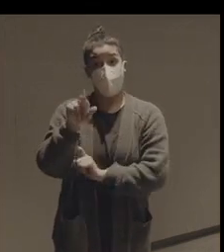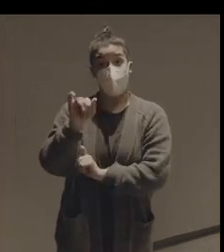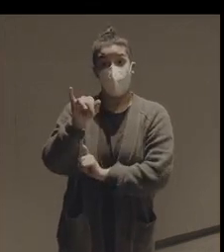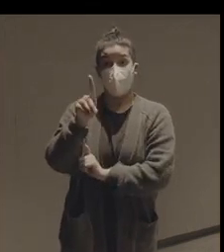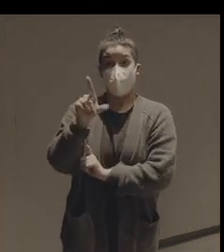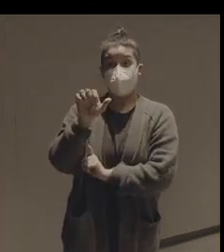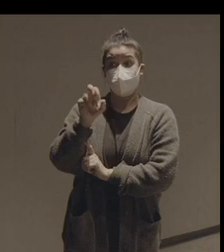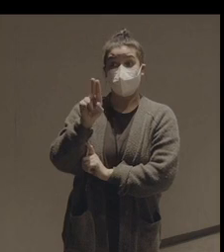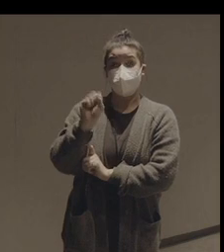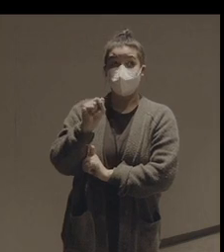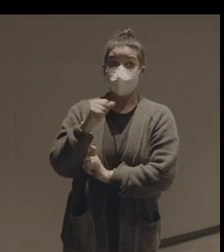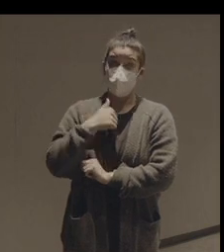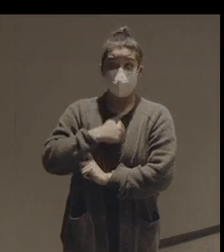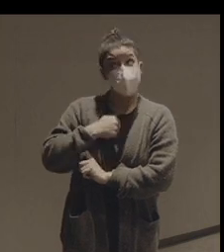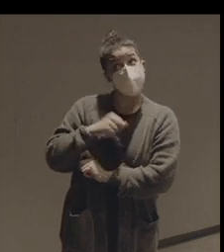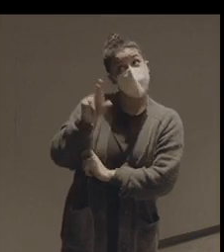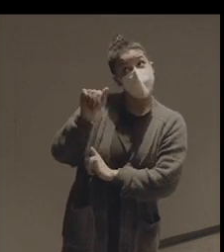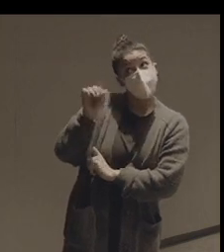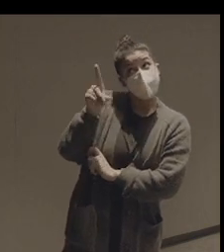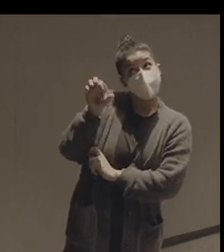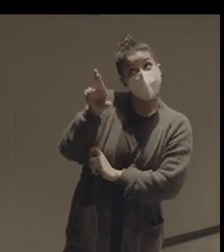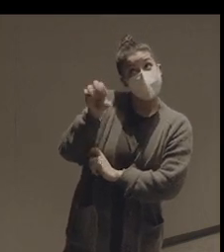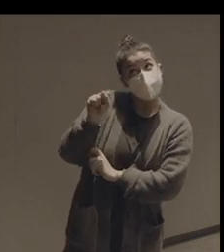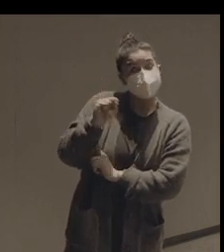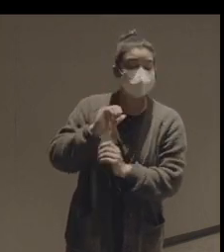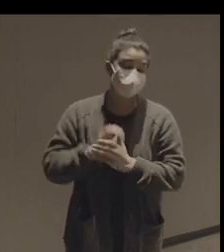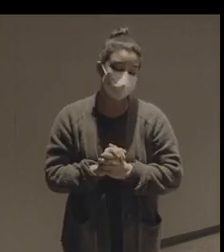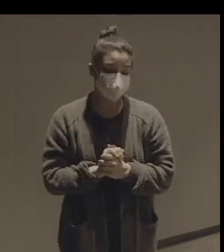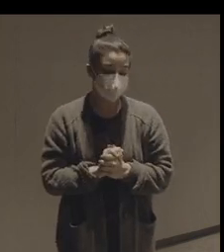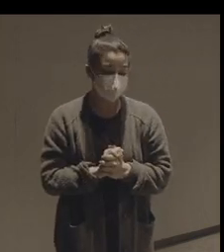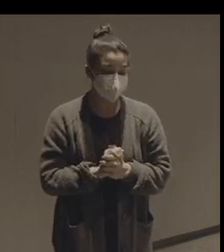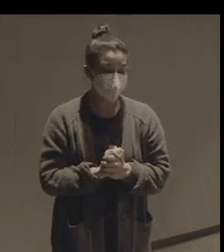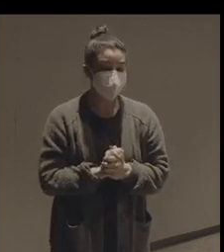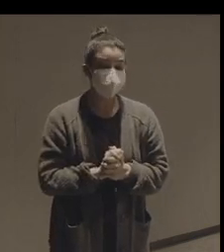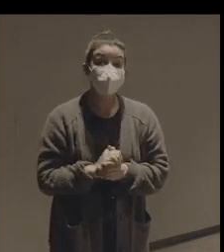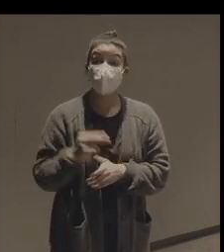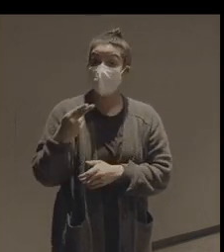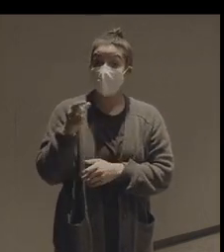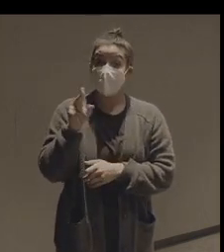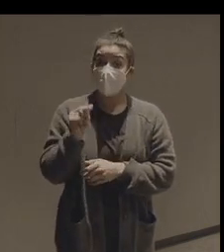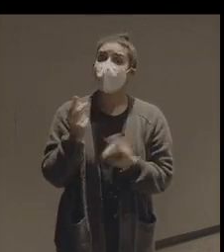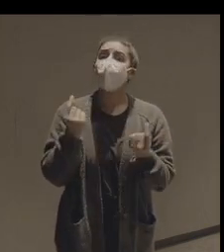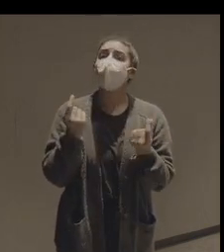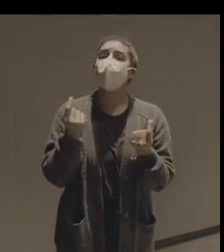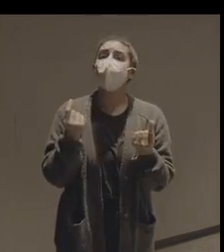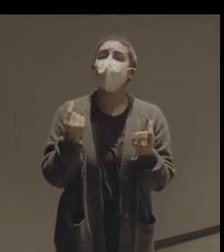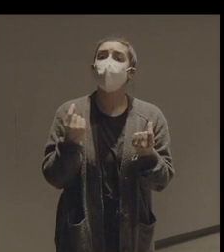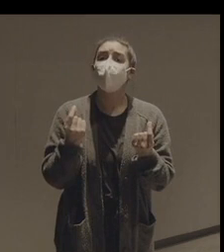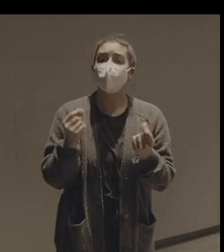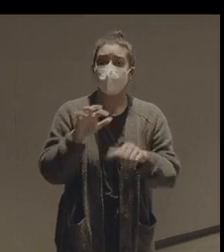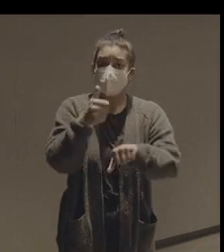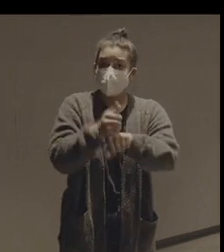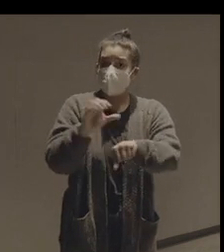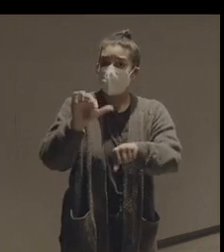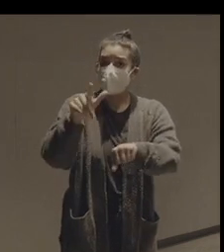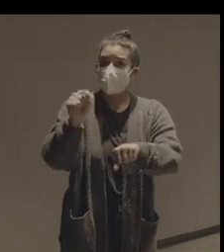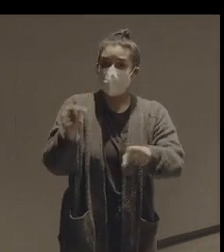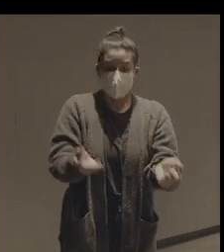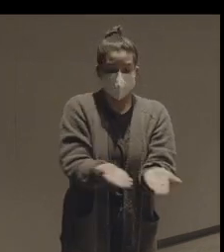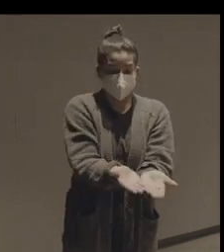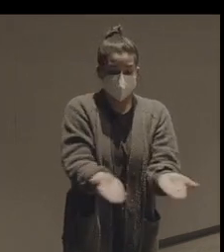These lenses are now created by casting them flat on the table, pouring thin layers of subtle and transparent